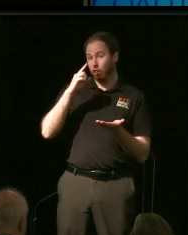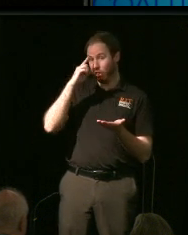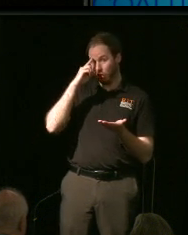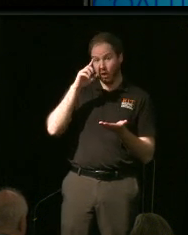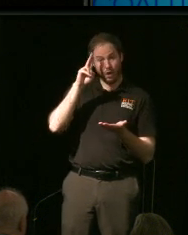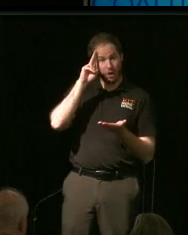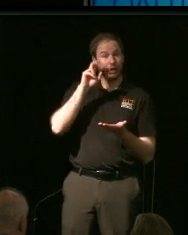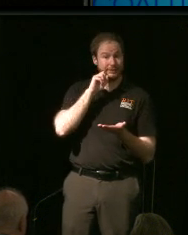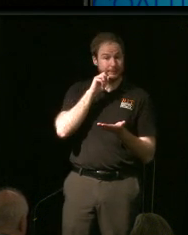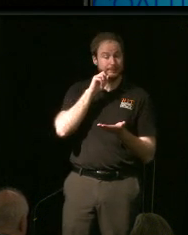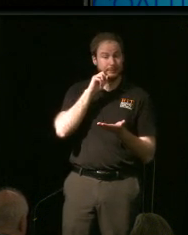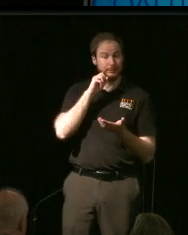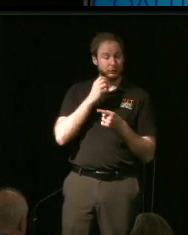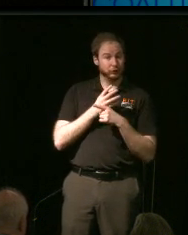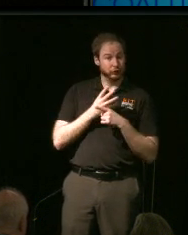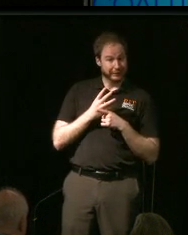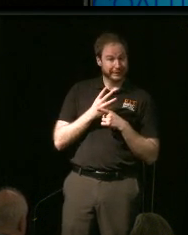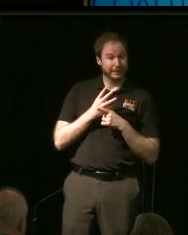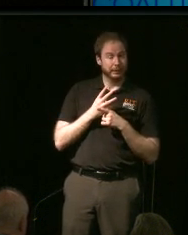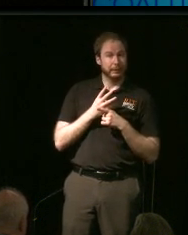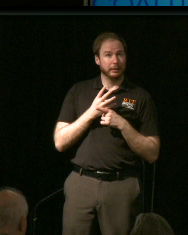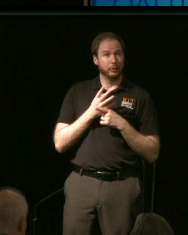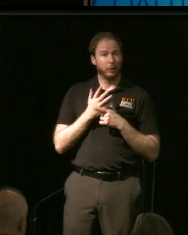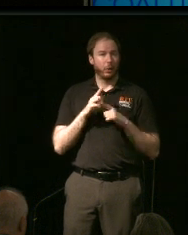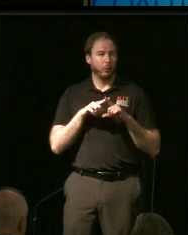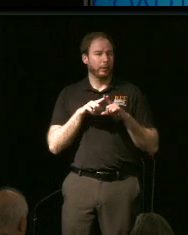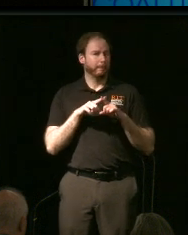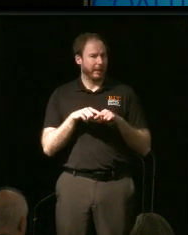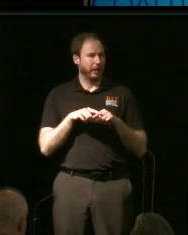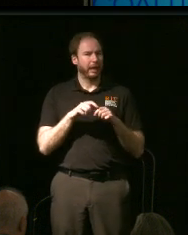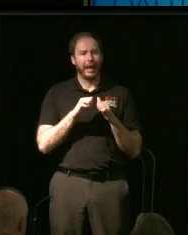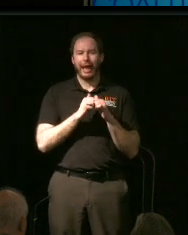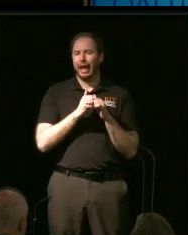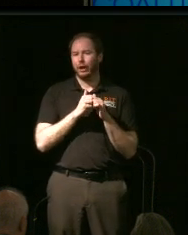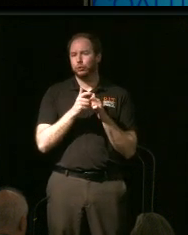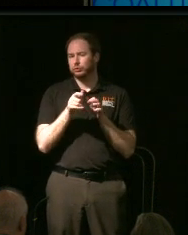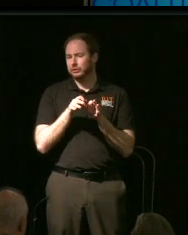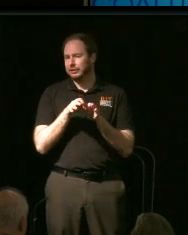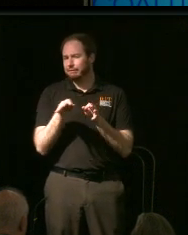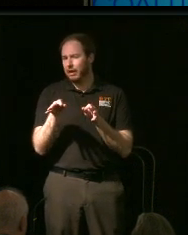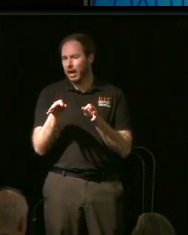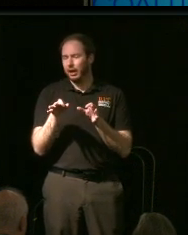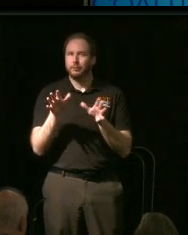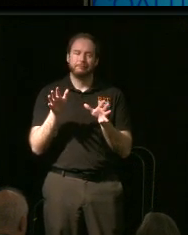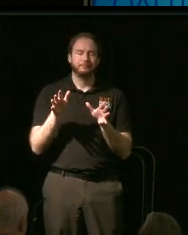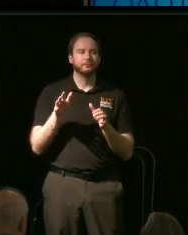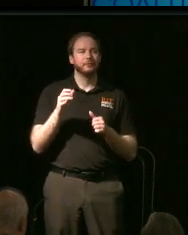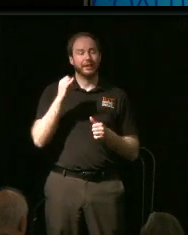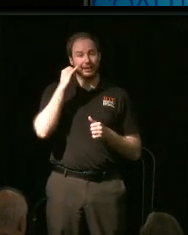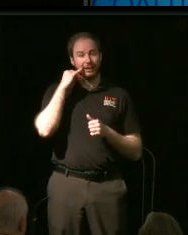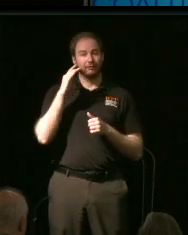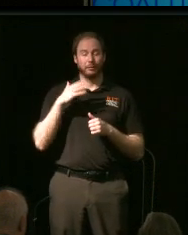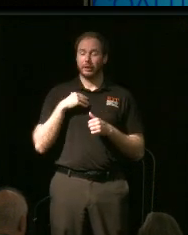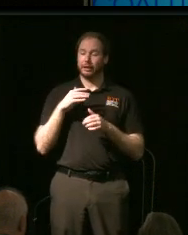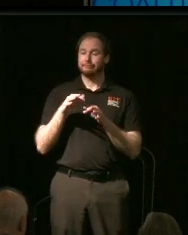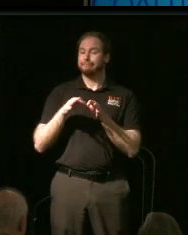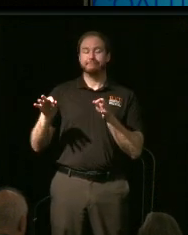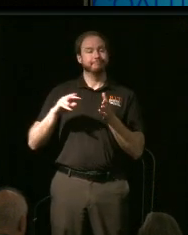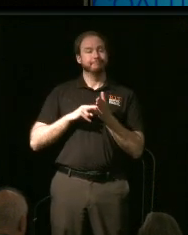syndrome genes. Well, it depends a little bit on the definition of Usher syndrome. If we say that the definition